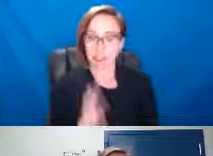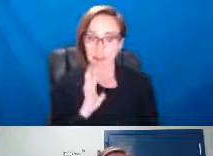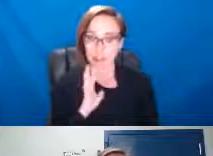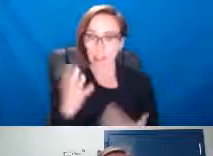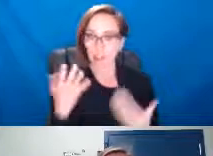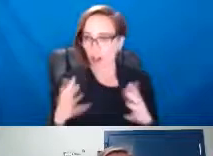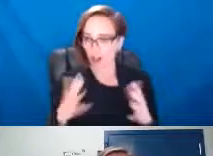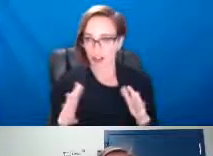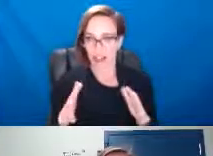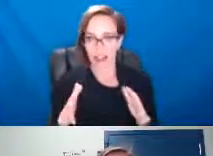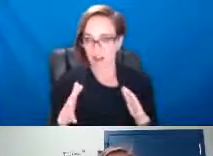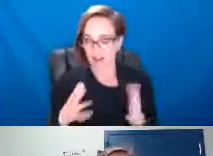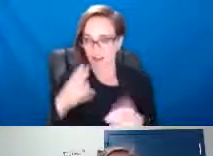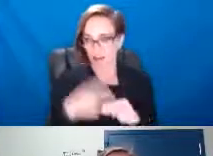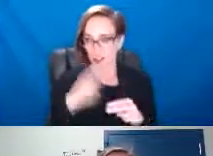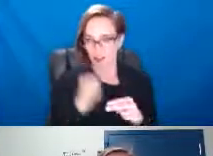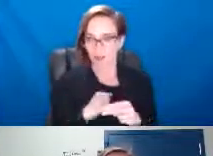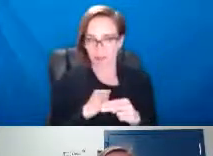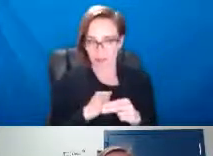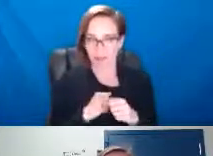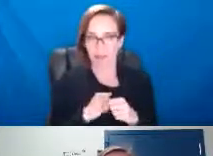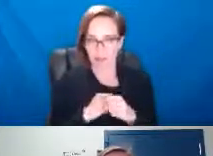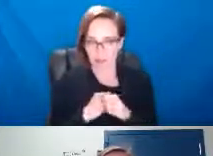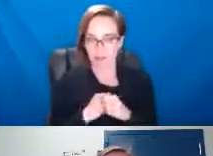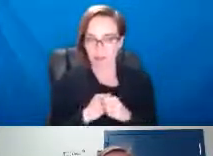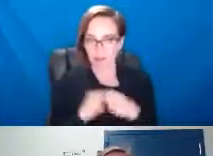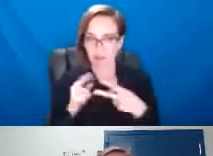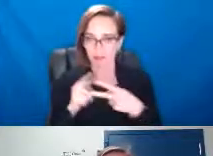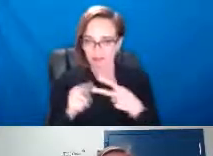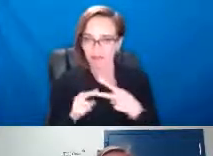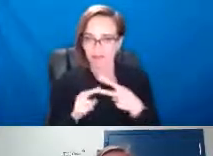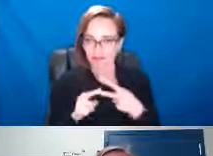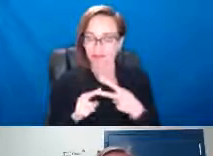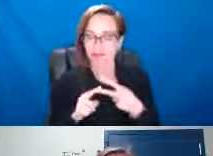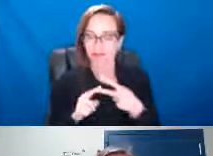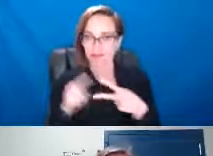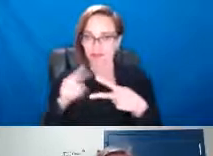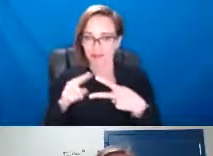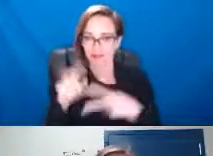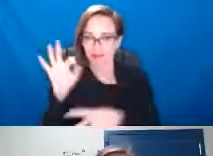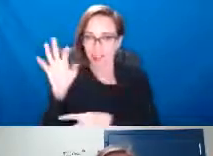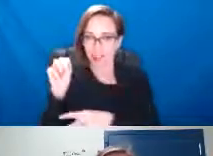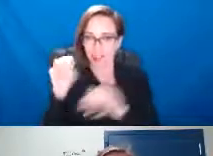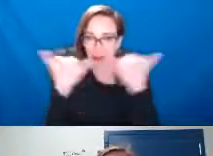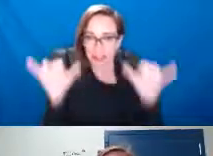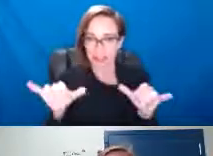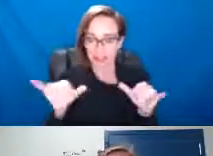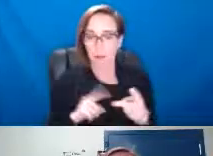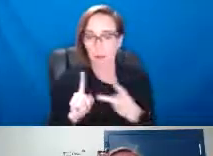addressed these two. We're talking about the Pocket Talker and the FM